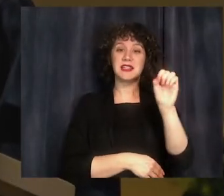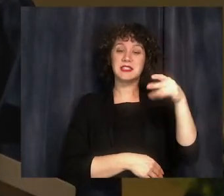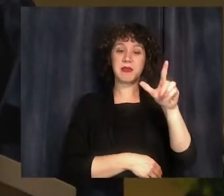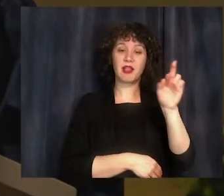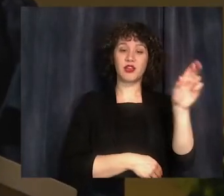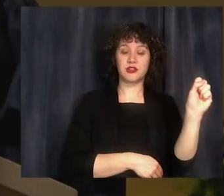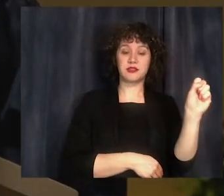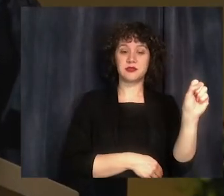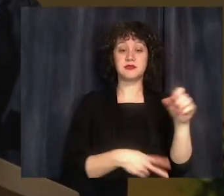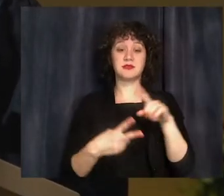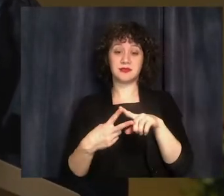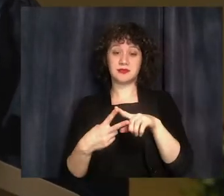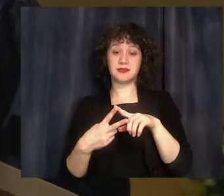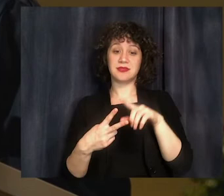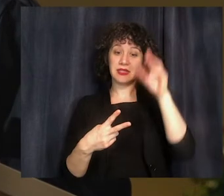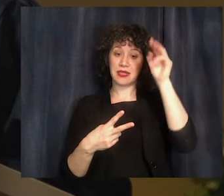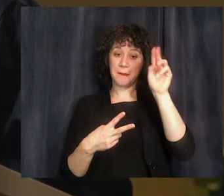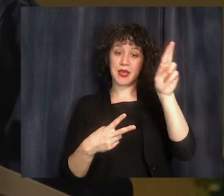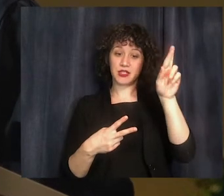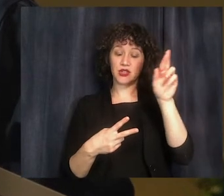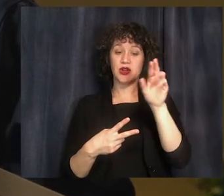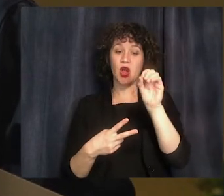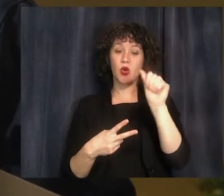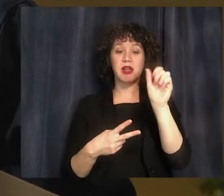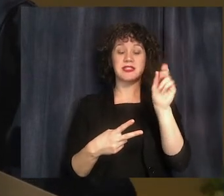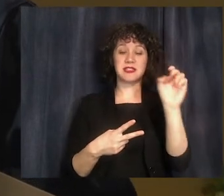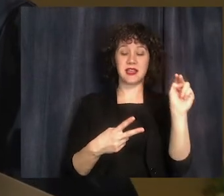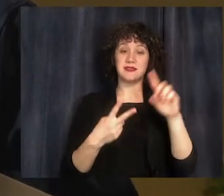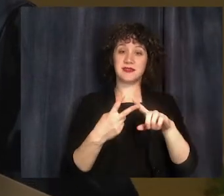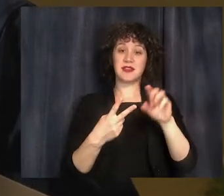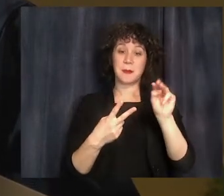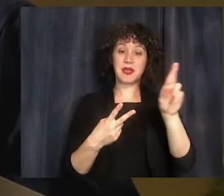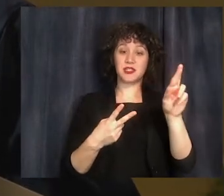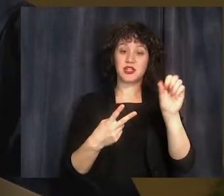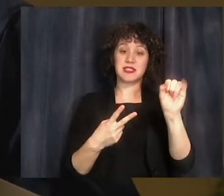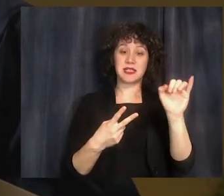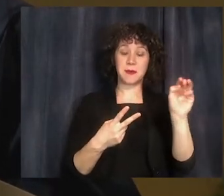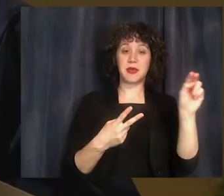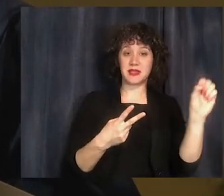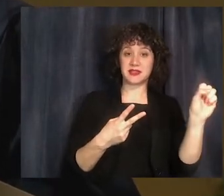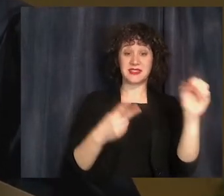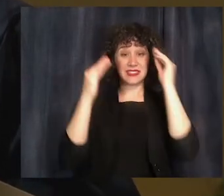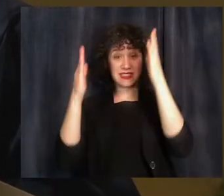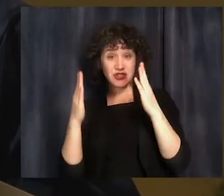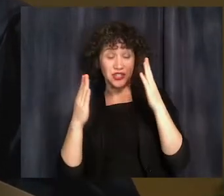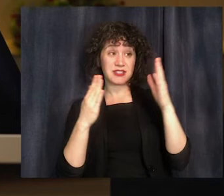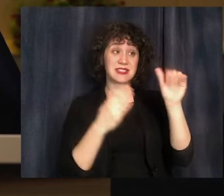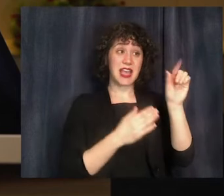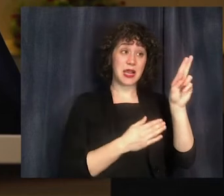Mr. Oakeson, Mr. Simmons, teachers, administrators, friends and family, and of course, the class of